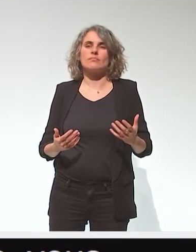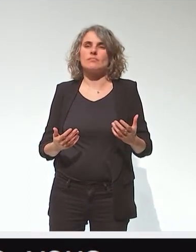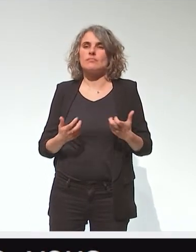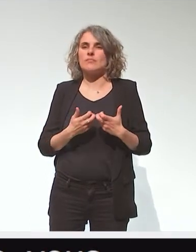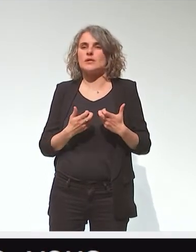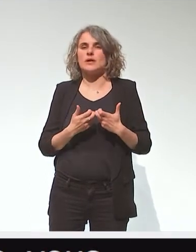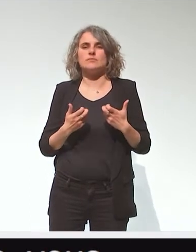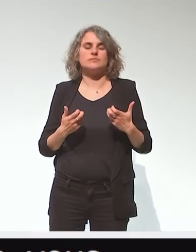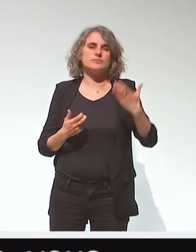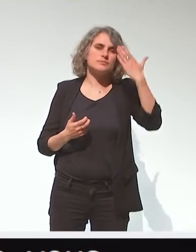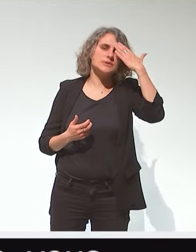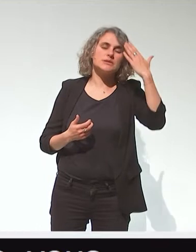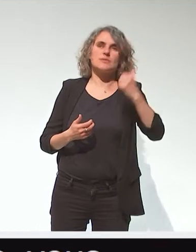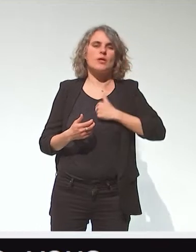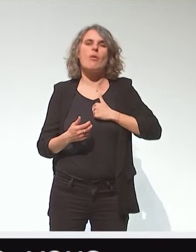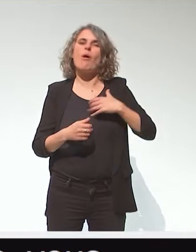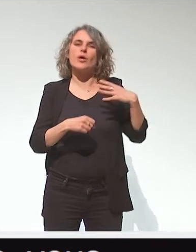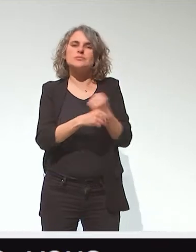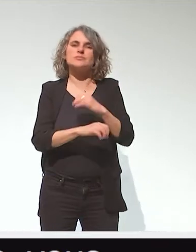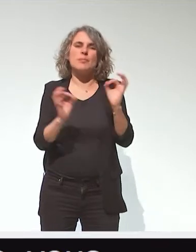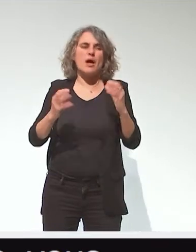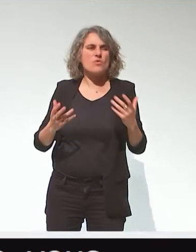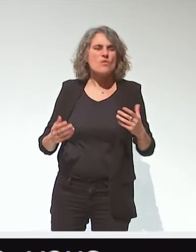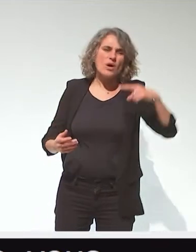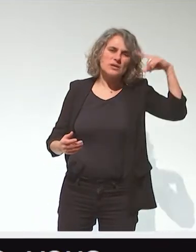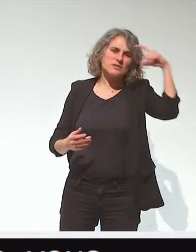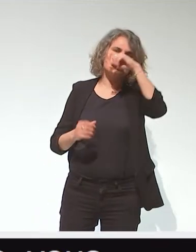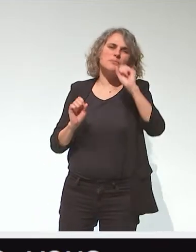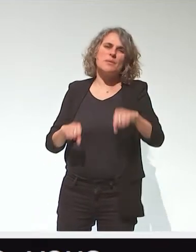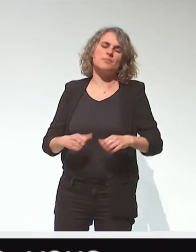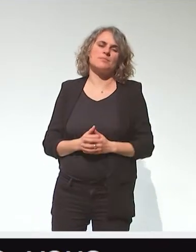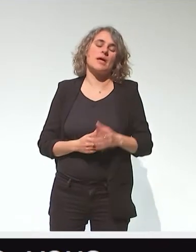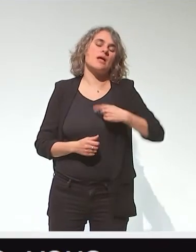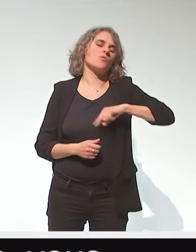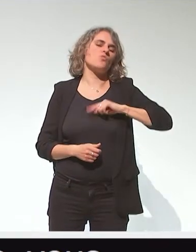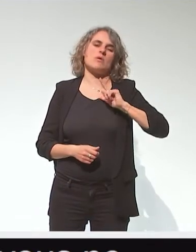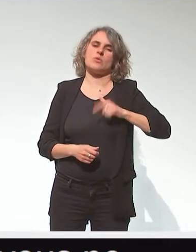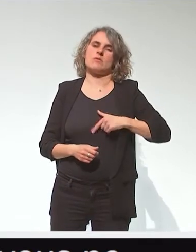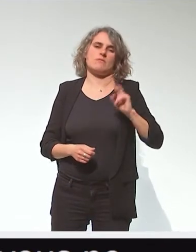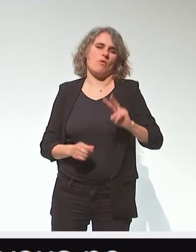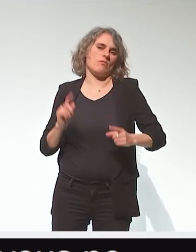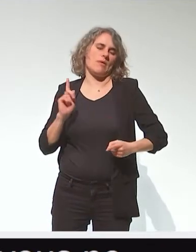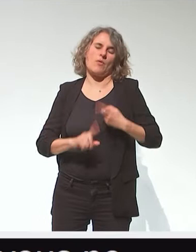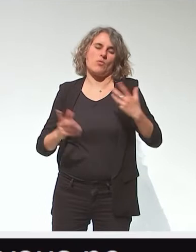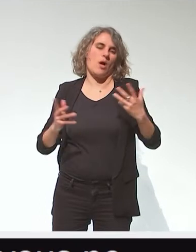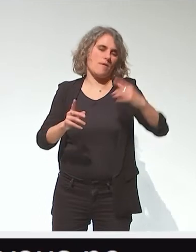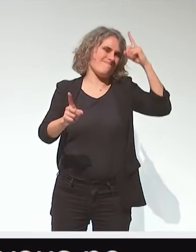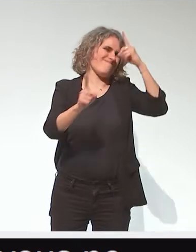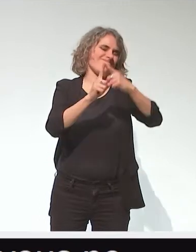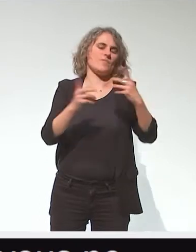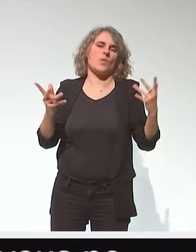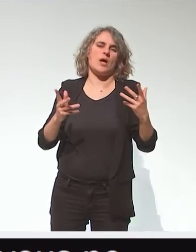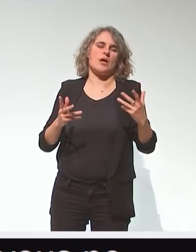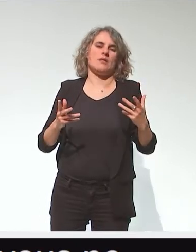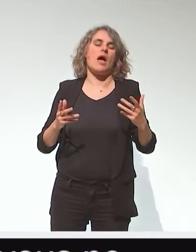our country, I would say that our biggest challenges are at the moment the most priorities would be the